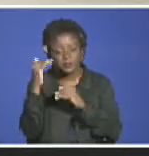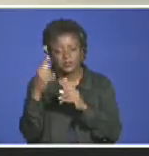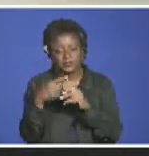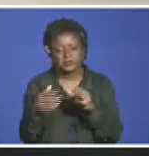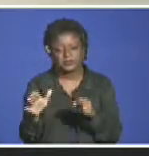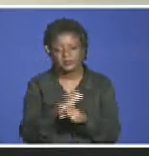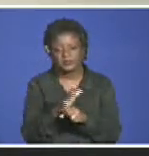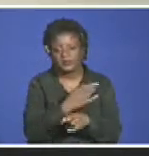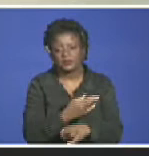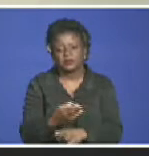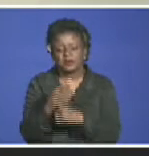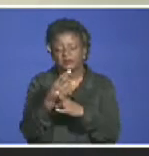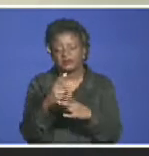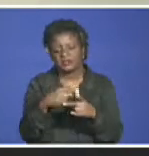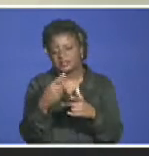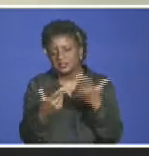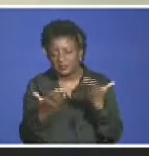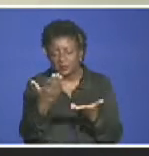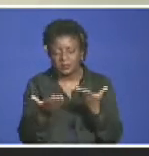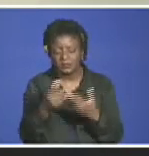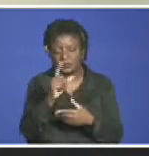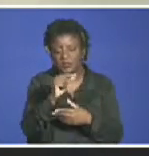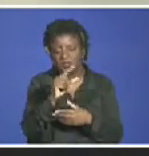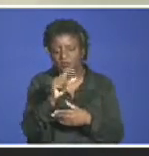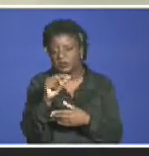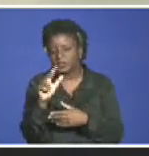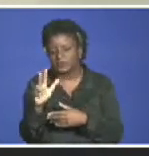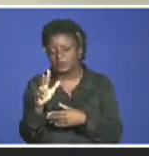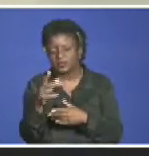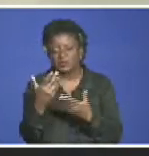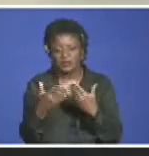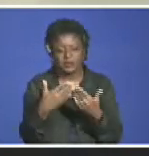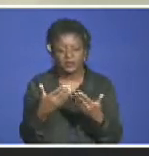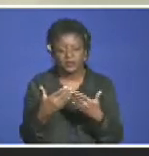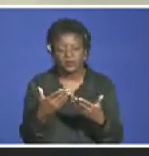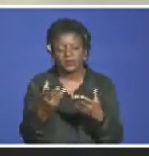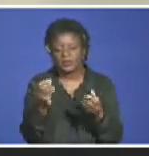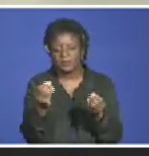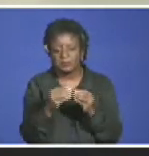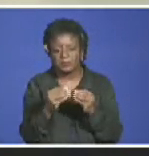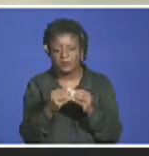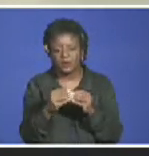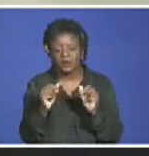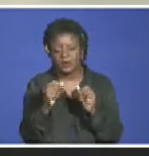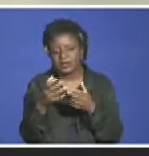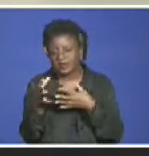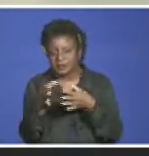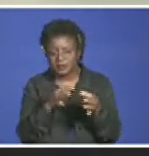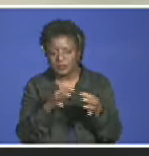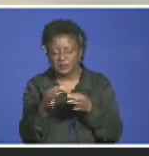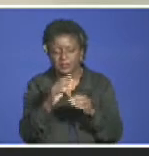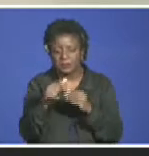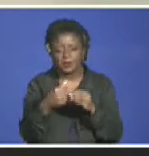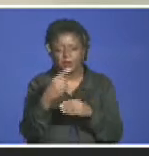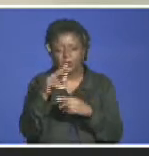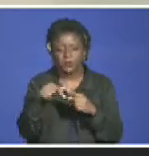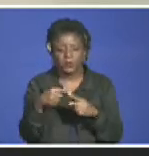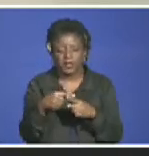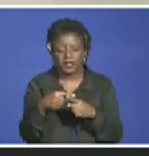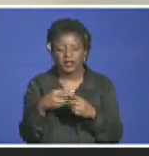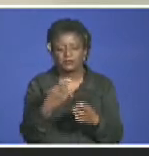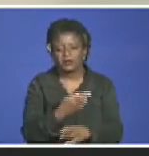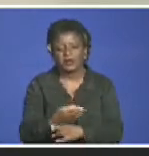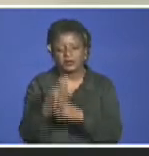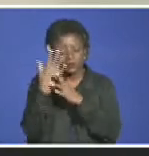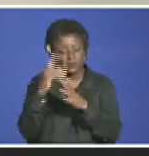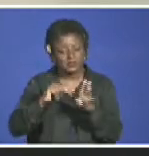until possibly 2023. Although there is more clarity over when the recovery will start, considerable headwinds will remain in the